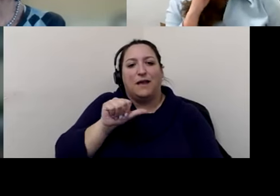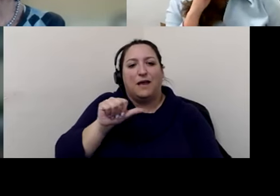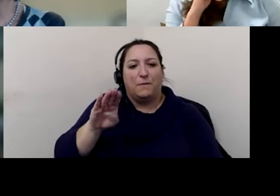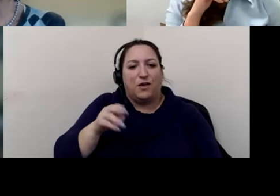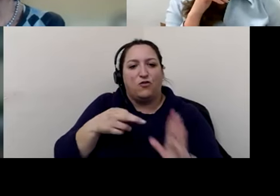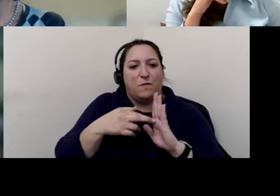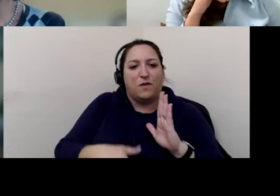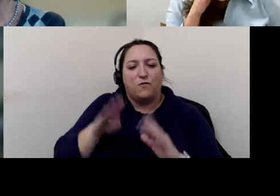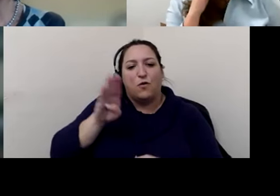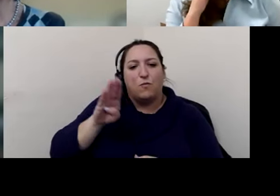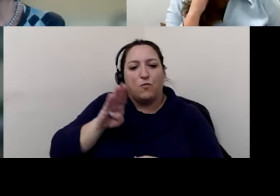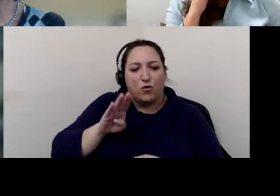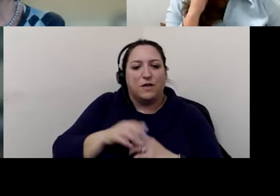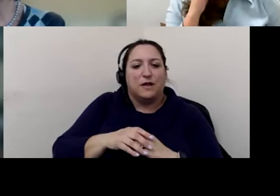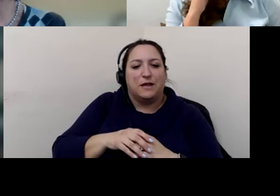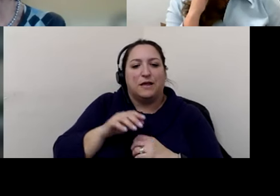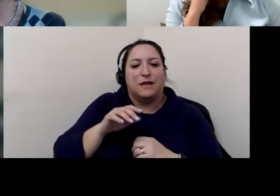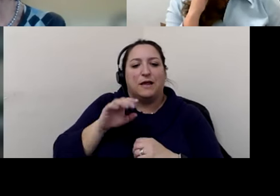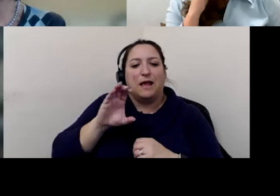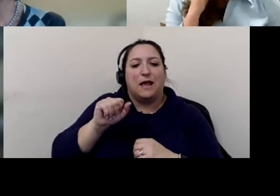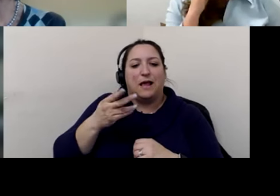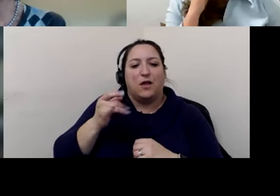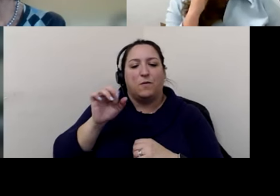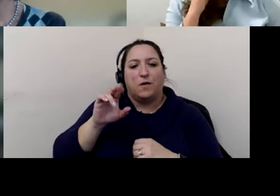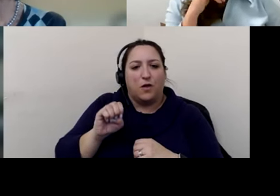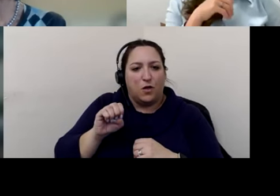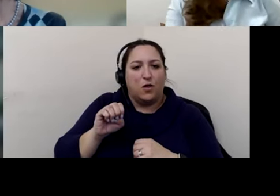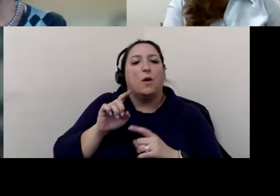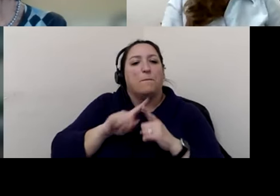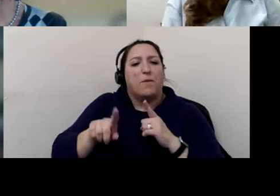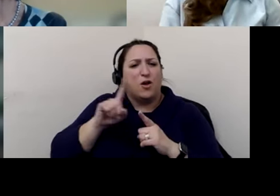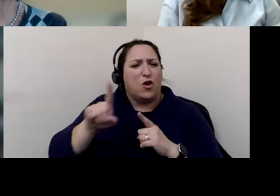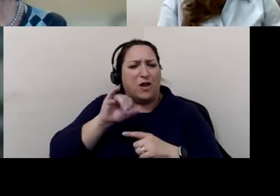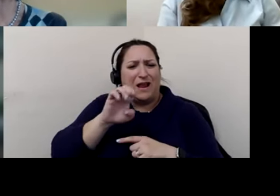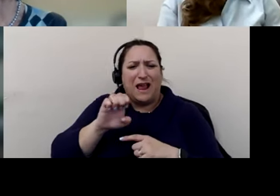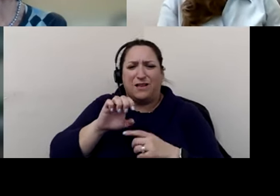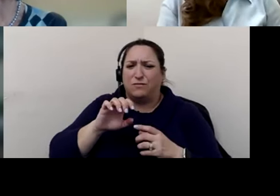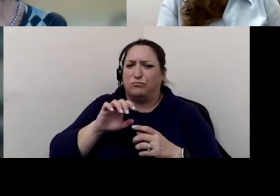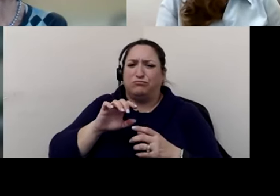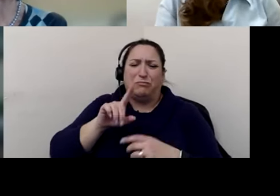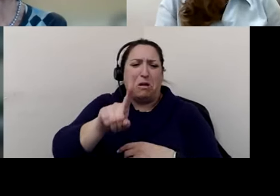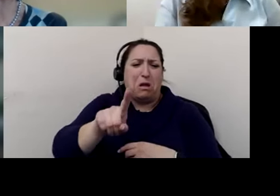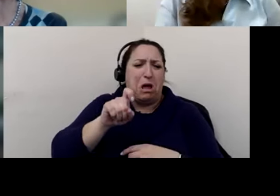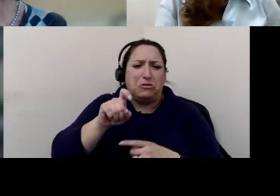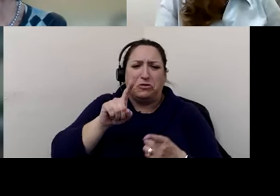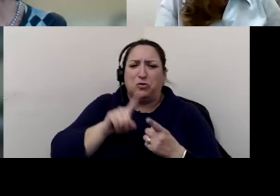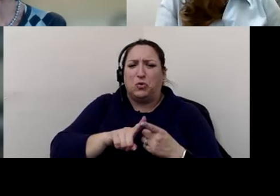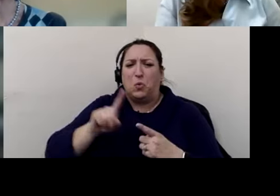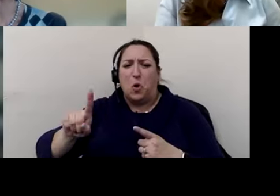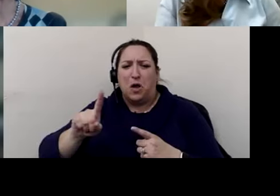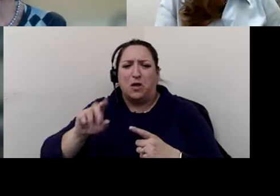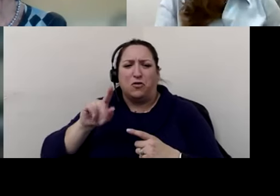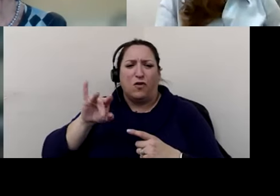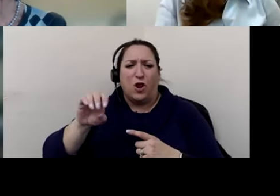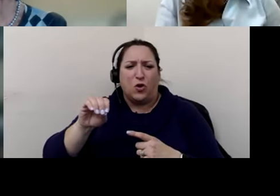for the Brooklyn catchment area. During her first year, although her caseload was well over the 100-to-1 ratio